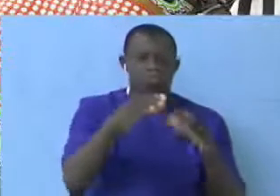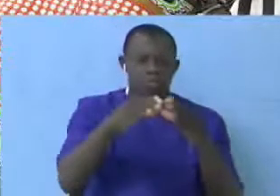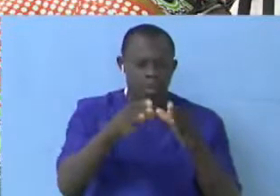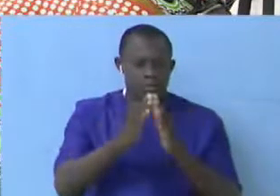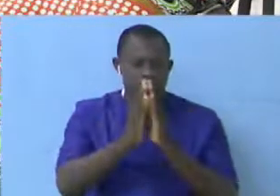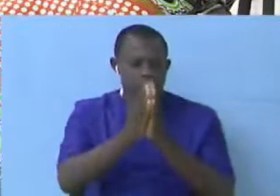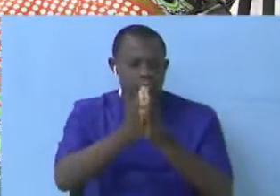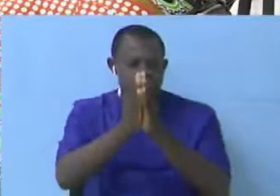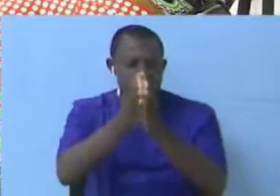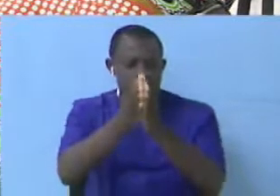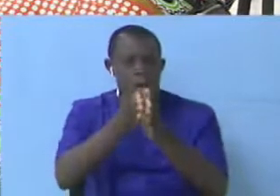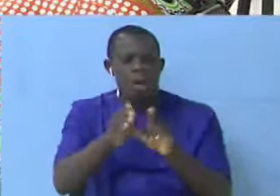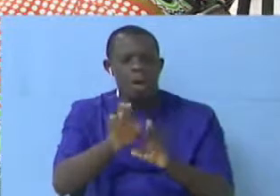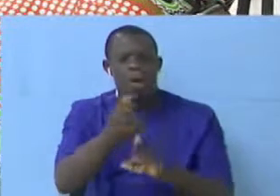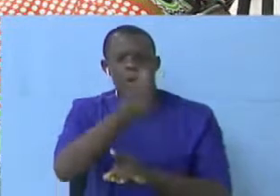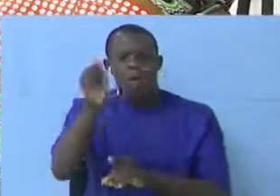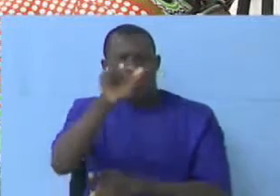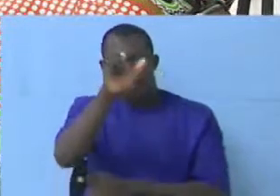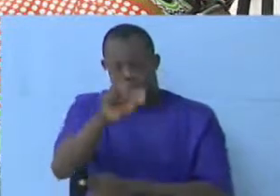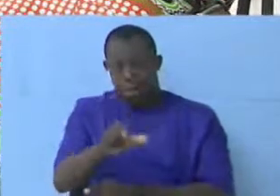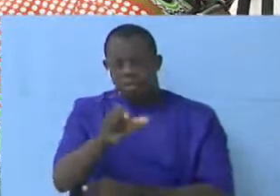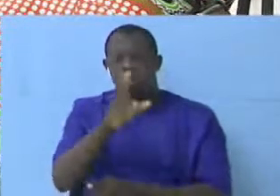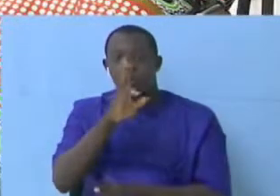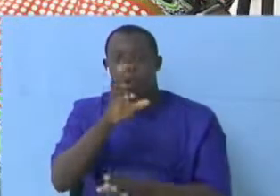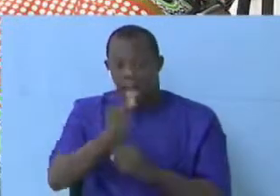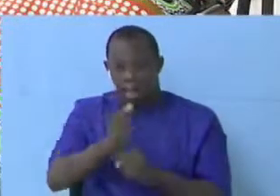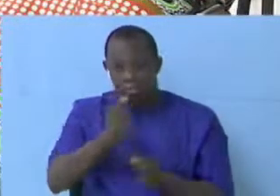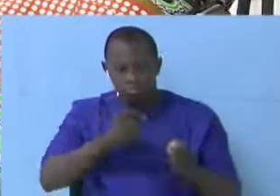commanded by their agent in Dakar.